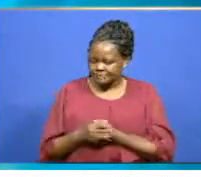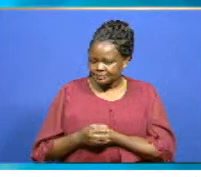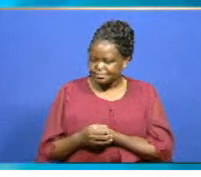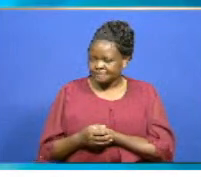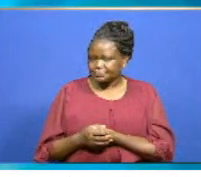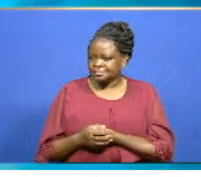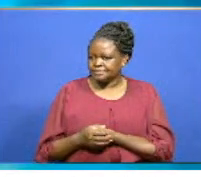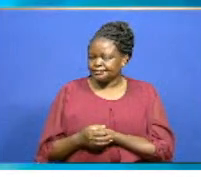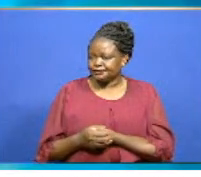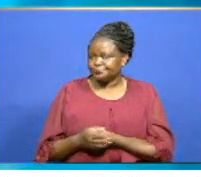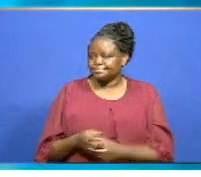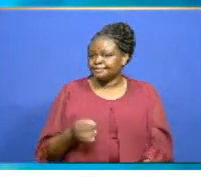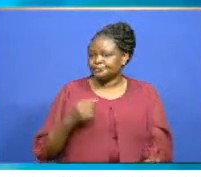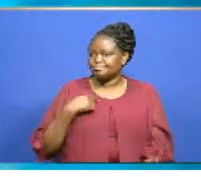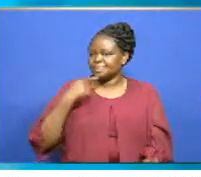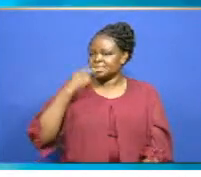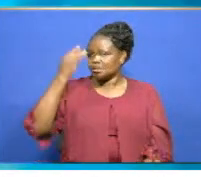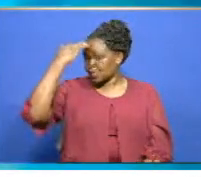that,